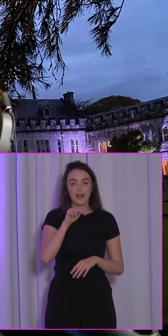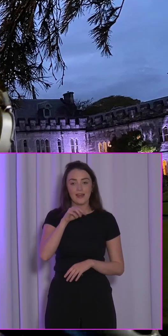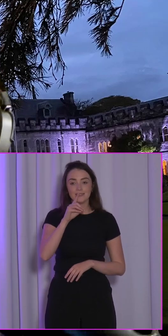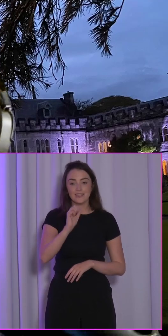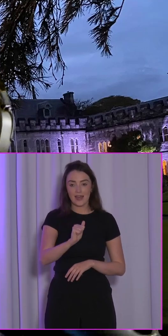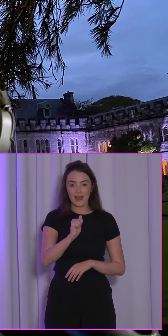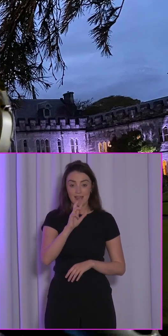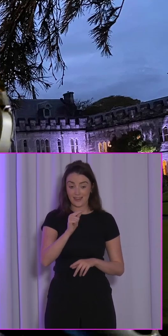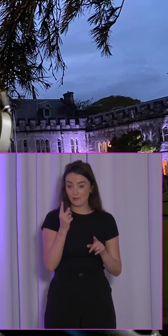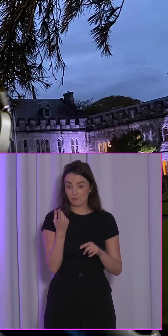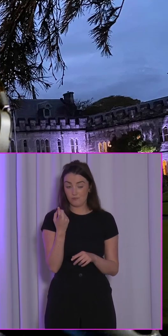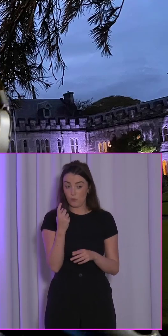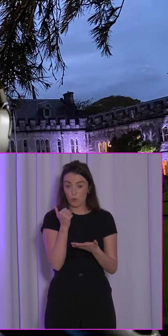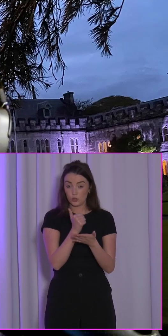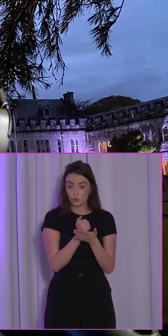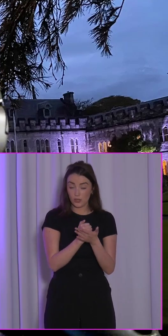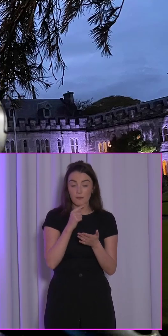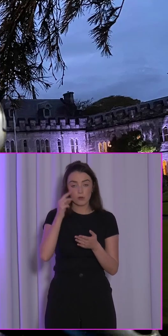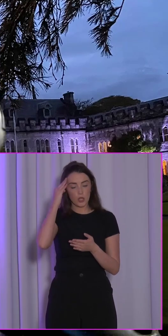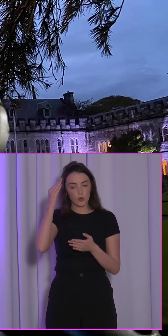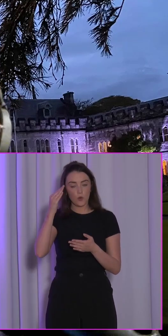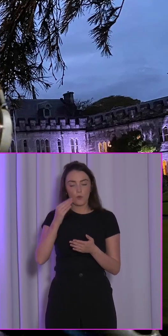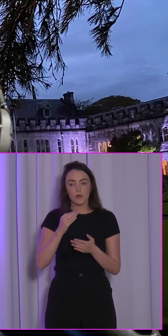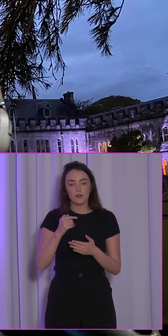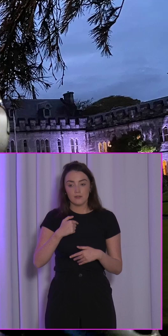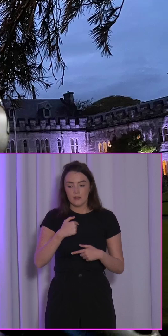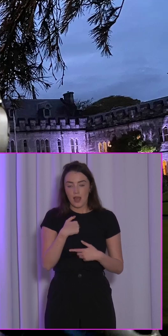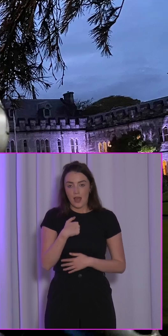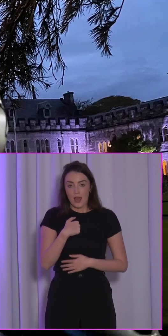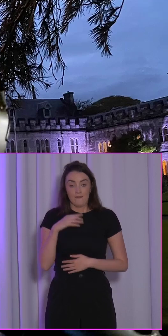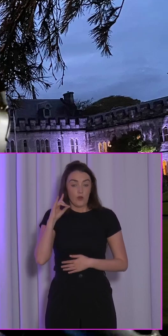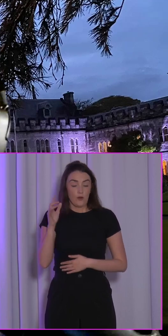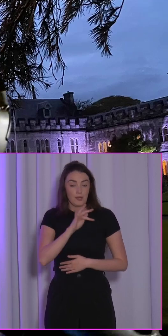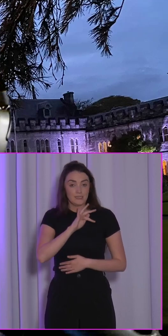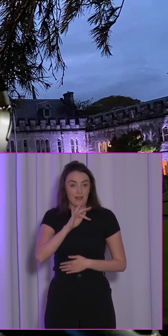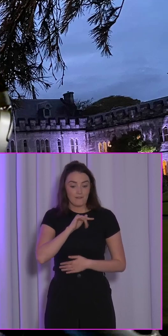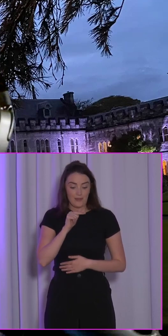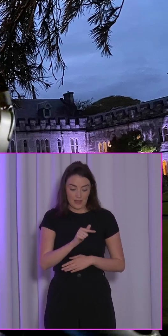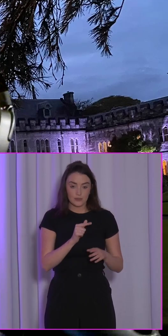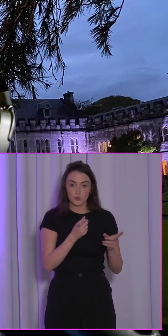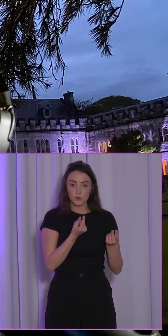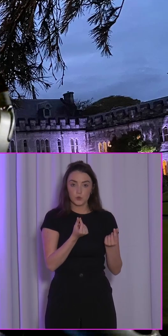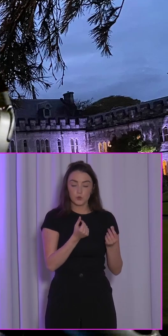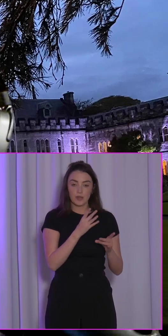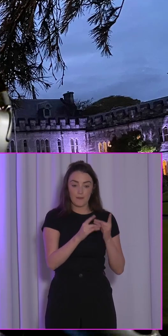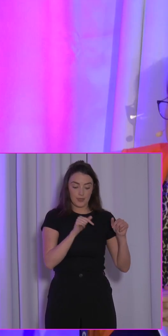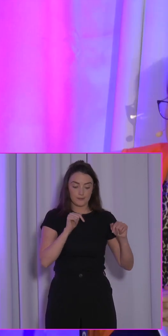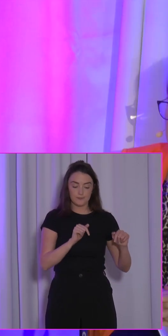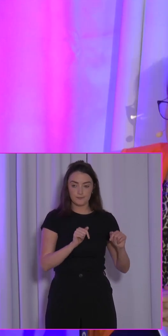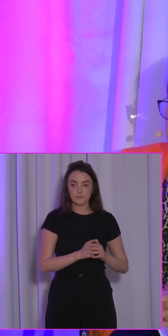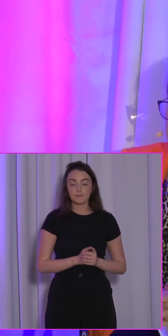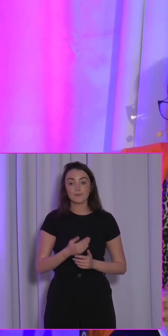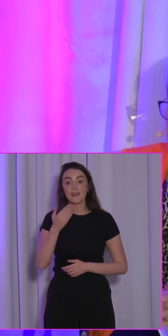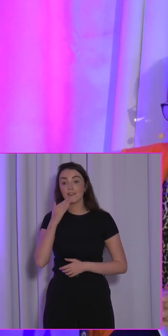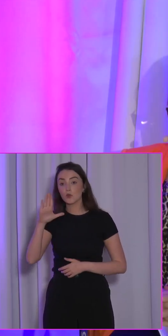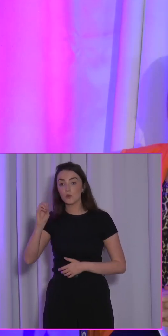is going to do another study, but definitely I know that because I've heard that that's on the table. Thanks, Eleanor. And Louise,